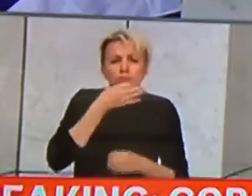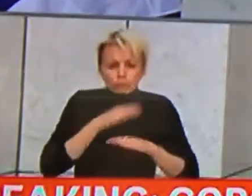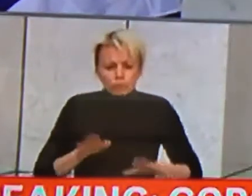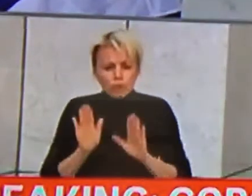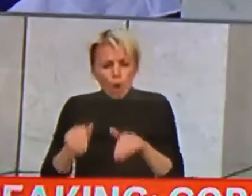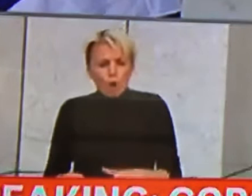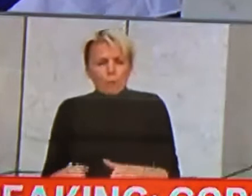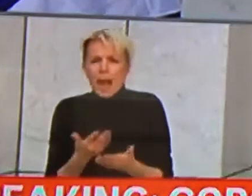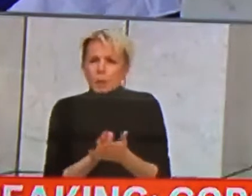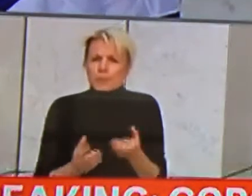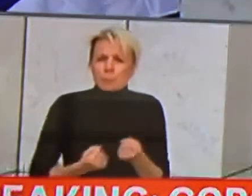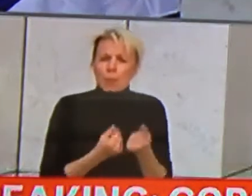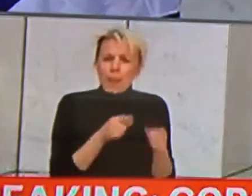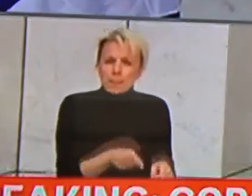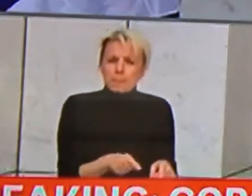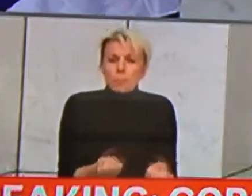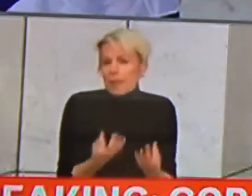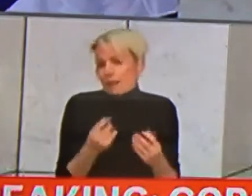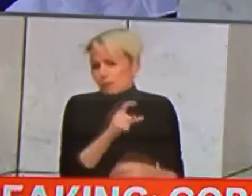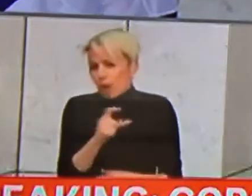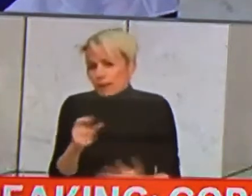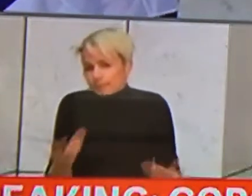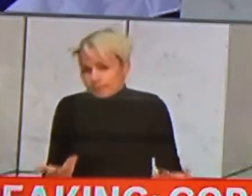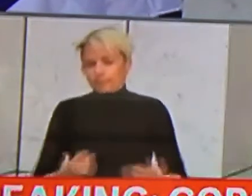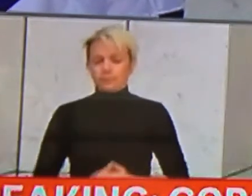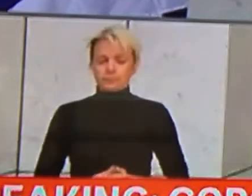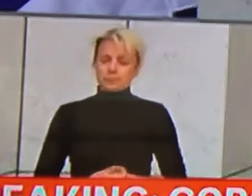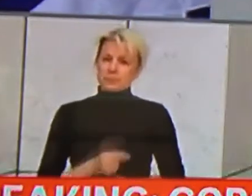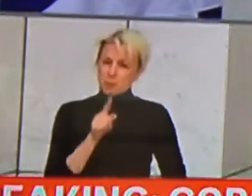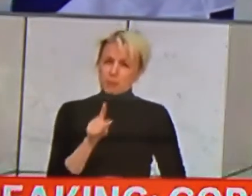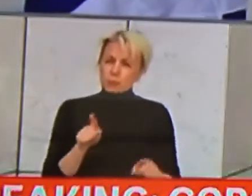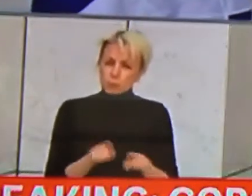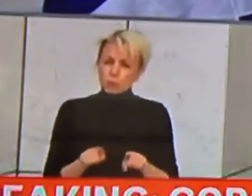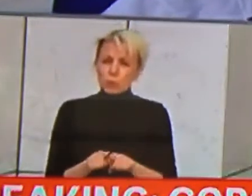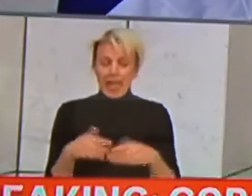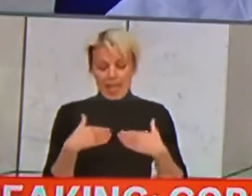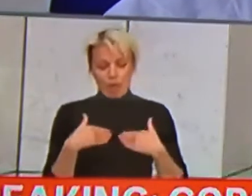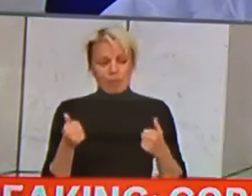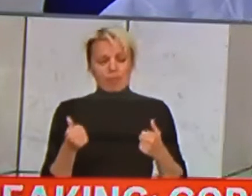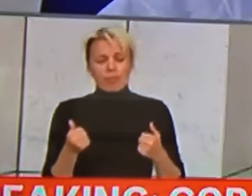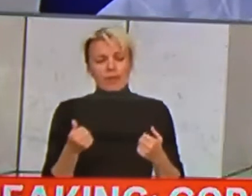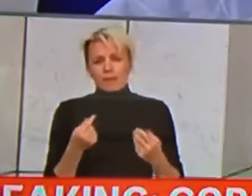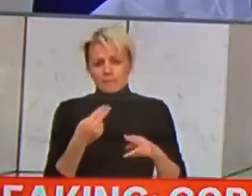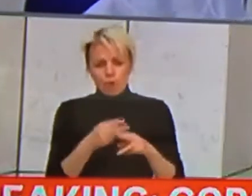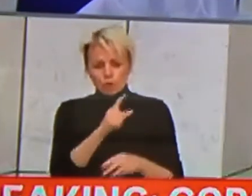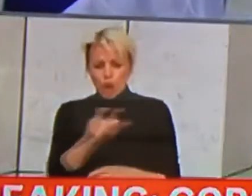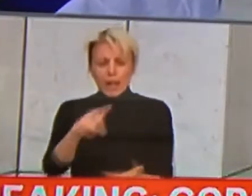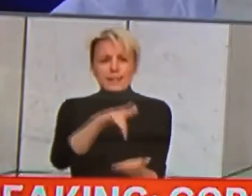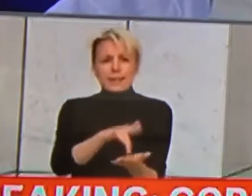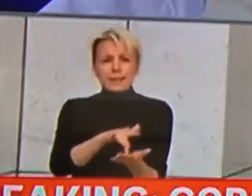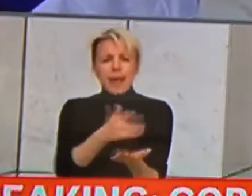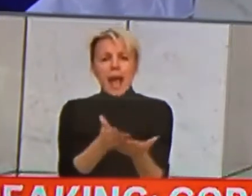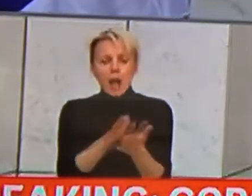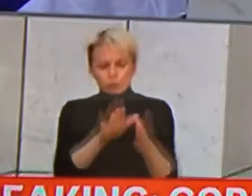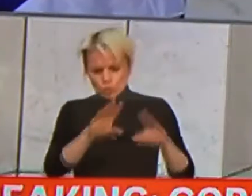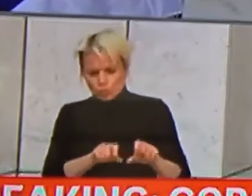those arrangements yet. In terms of the health issues around childcare centres, well, they're the same for schools, and the health advice on those issues has